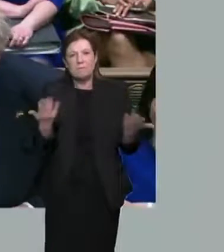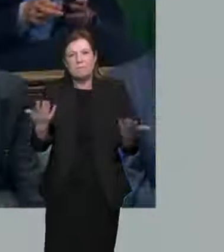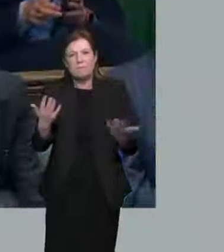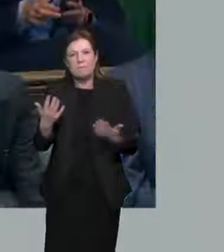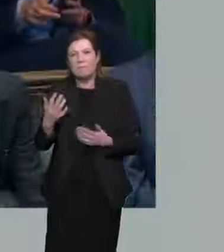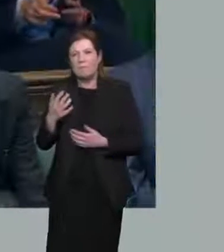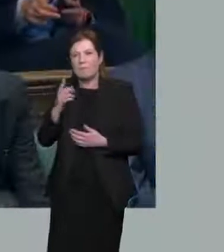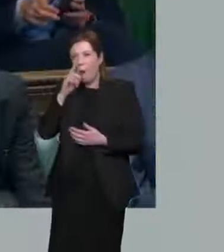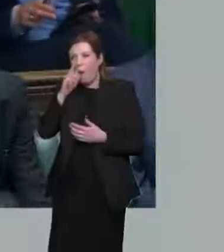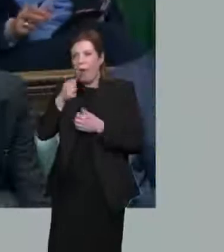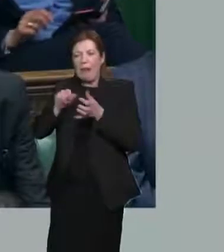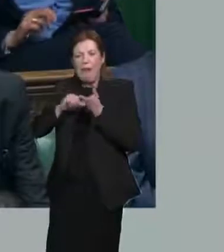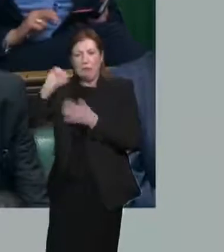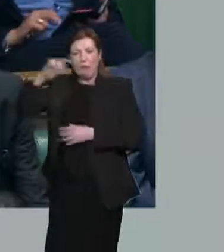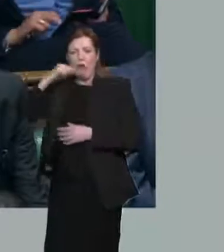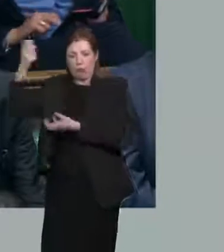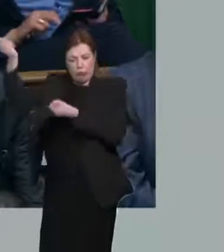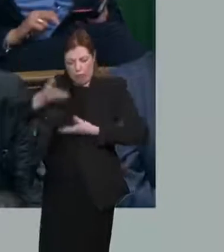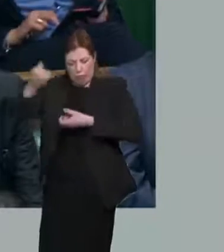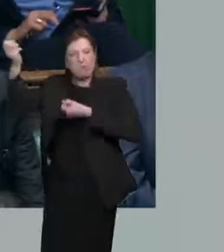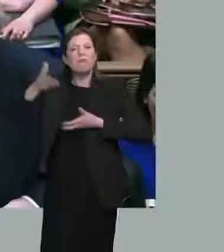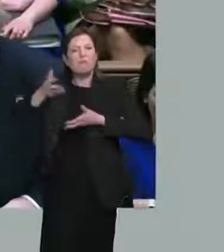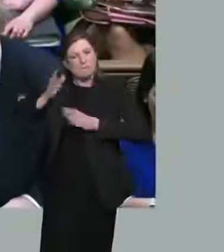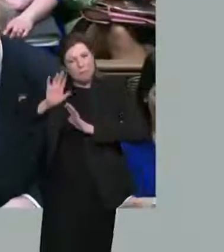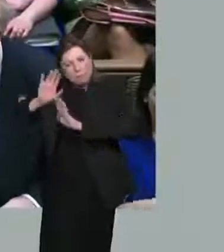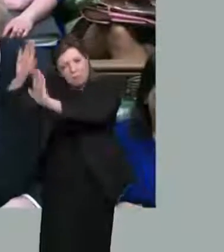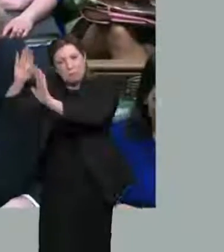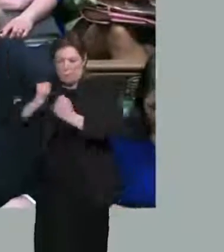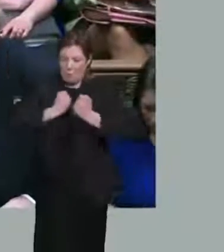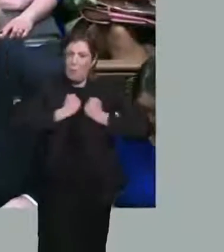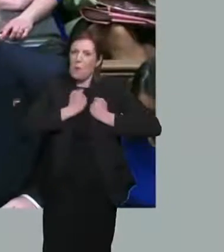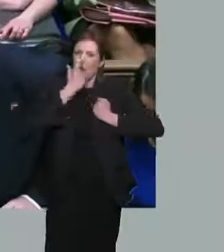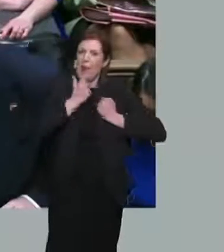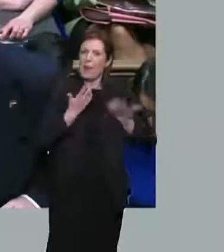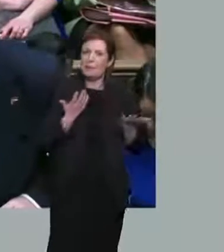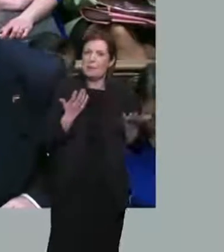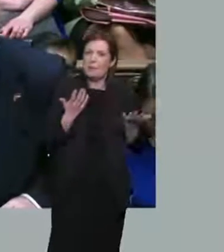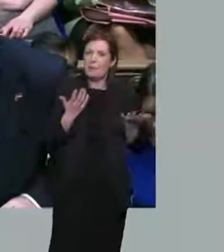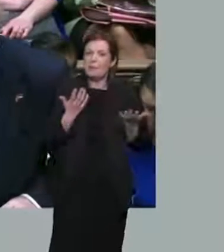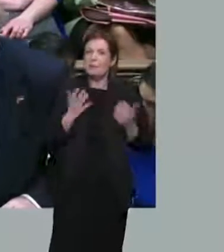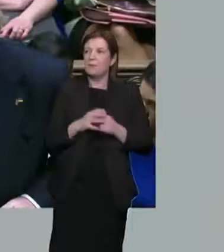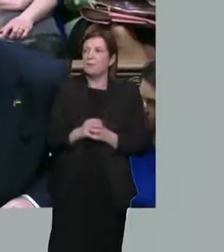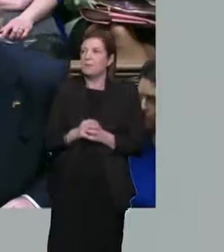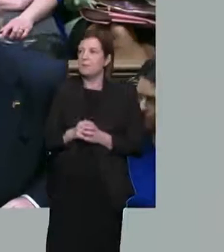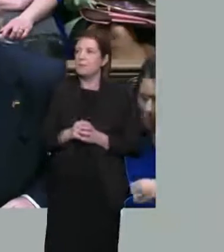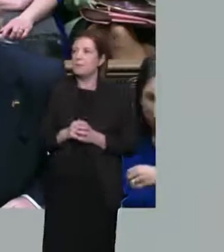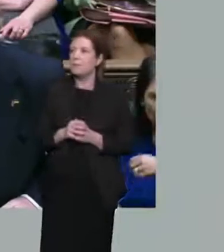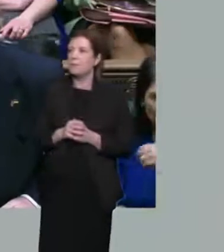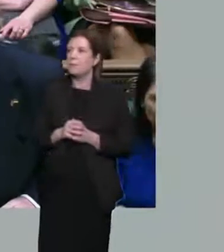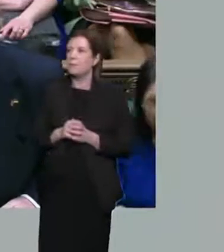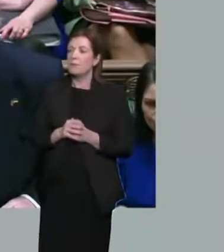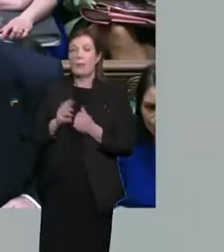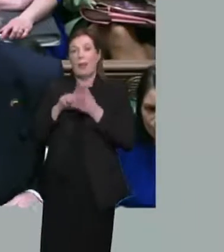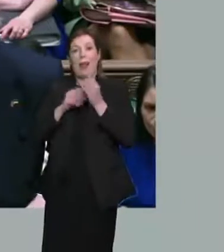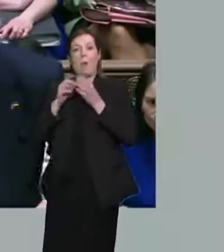oil and gas from Putin's Russia. And I think that's the policy of Alba, and unfortunately it's not yet